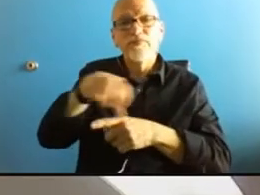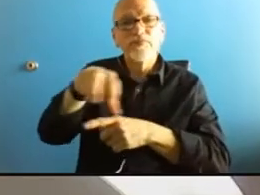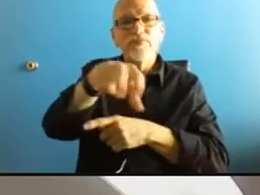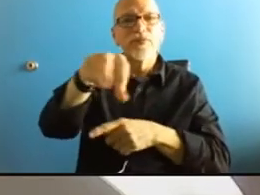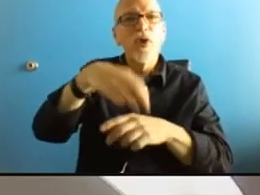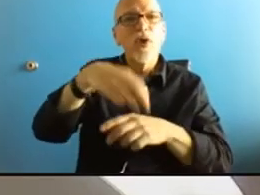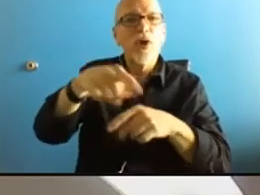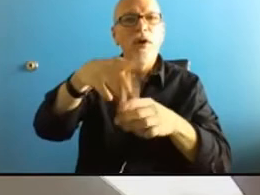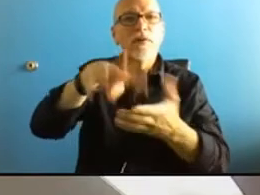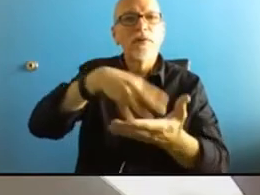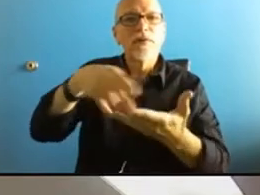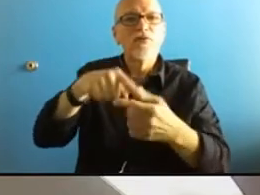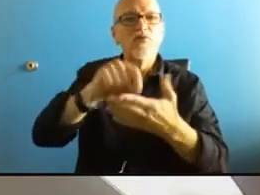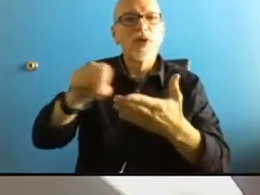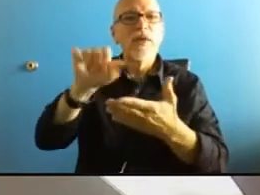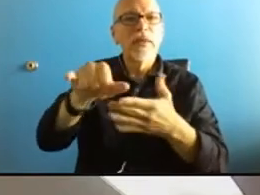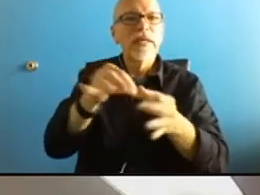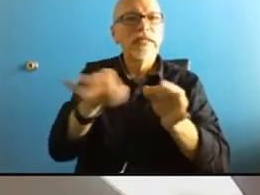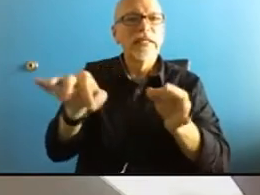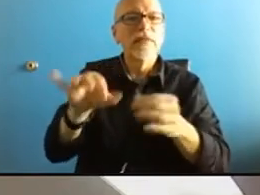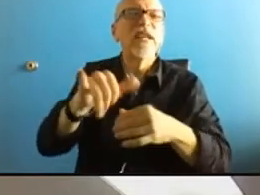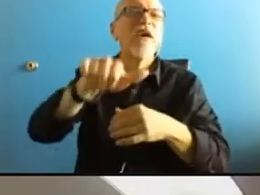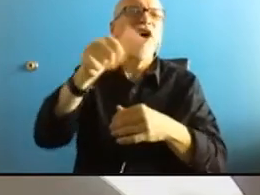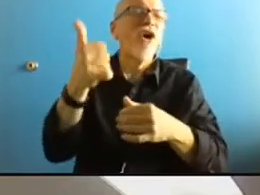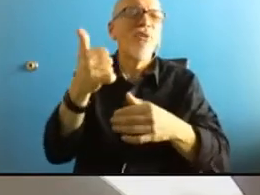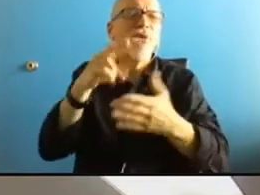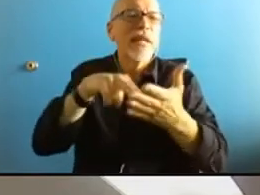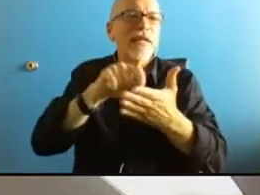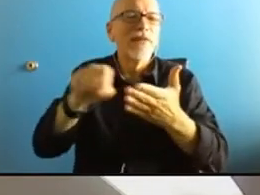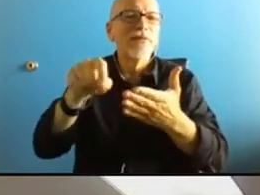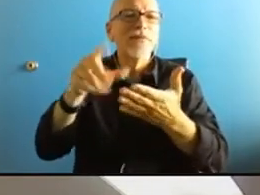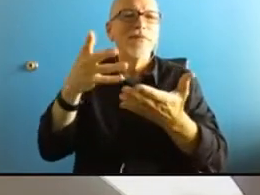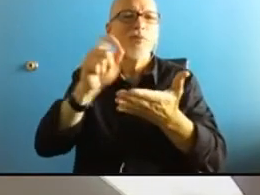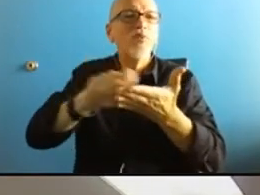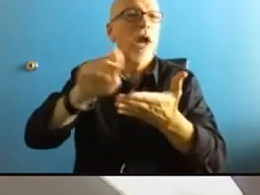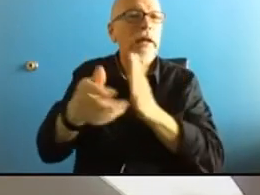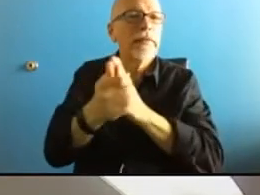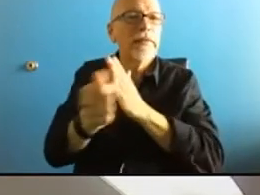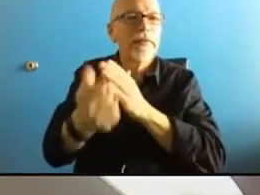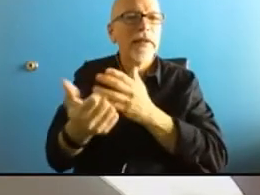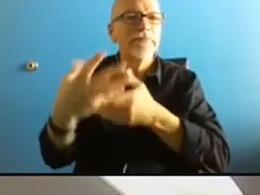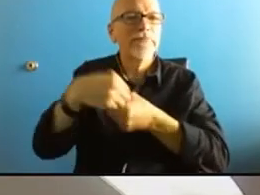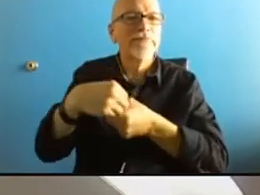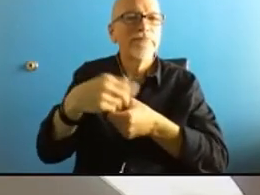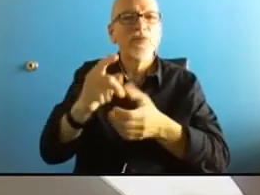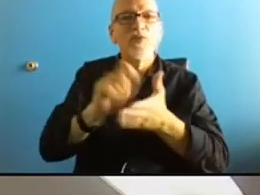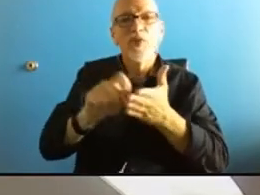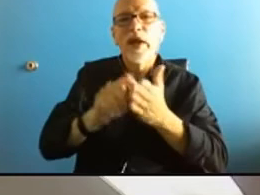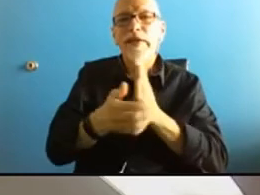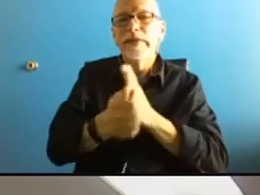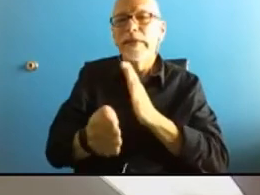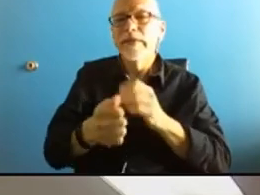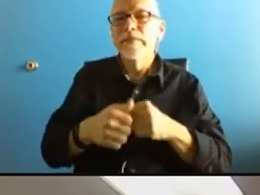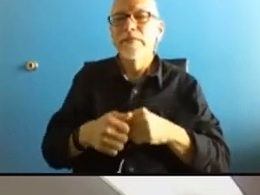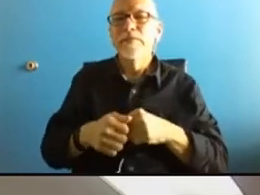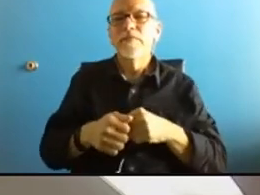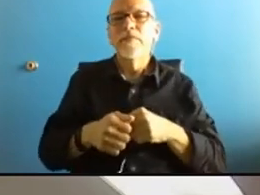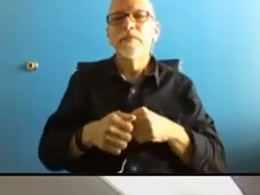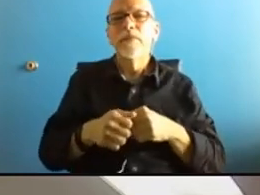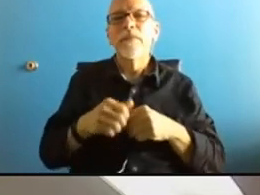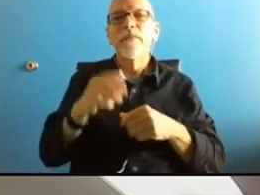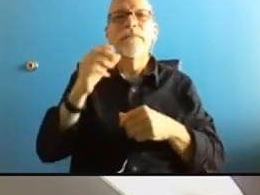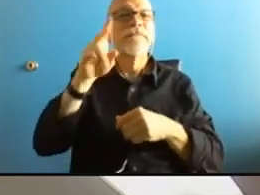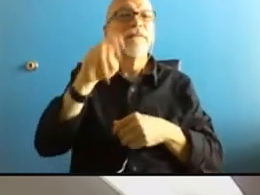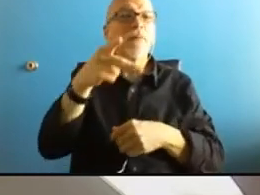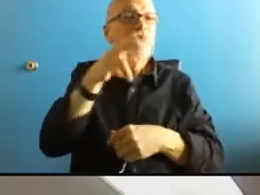sentence. So that's another, as far as literacy and writing skills, you can incorporate that writing skill as well. As even